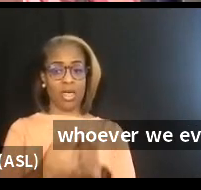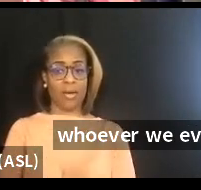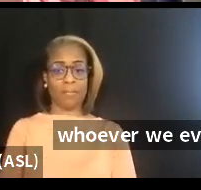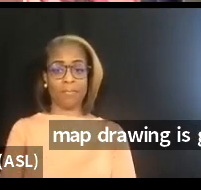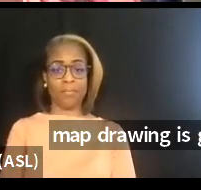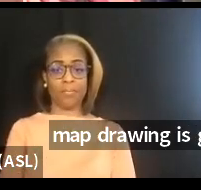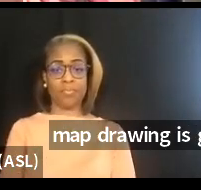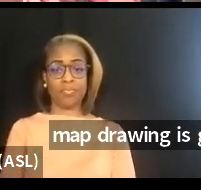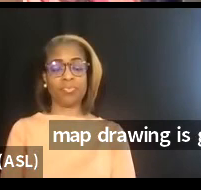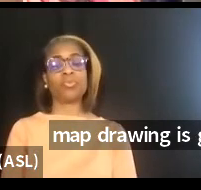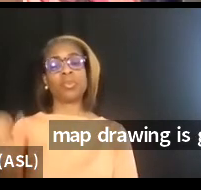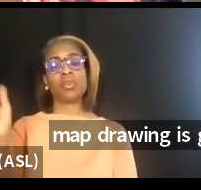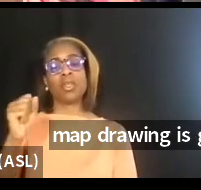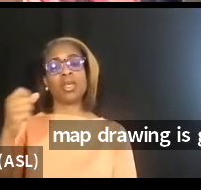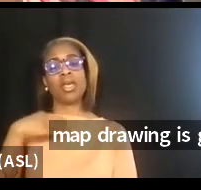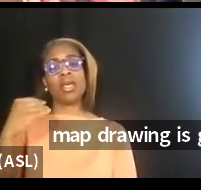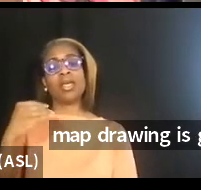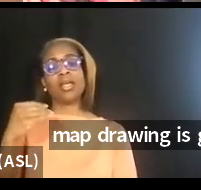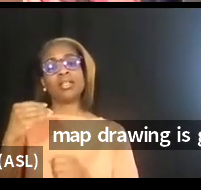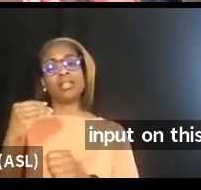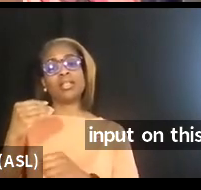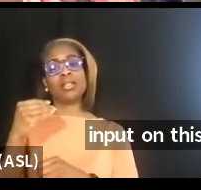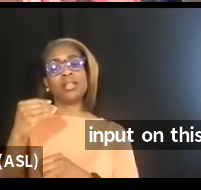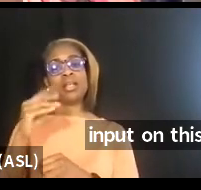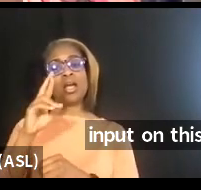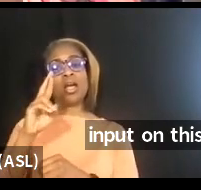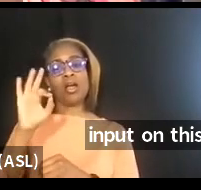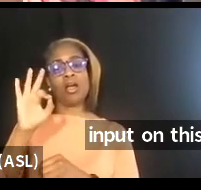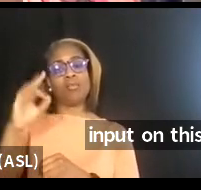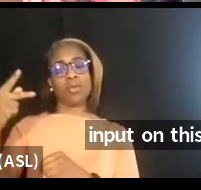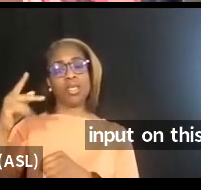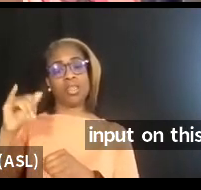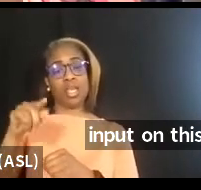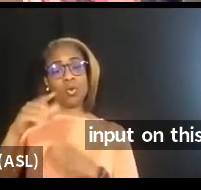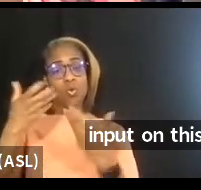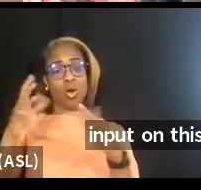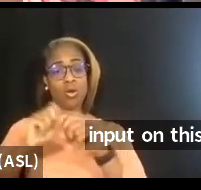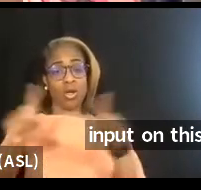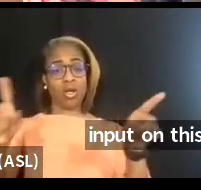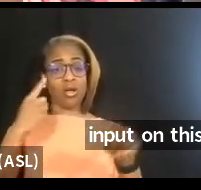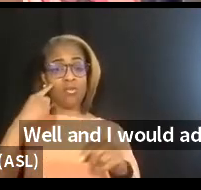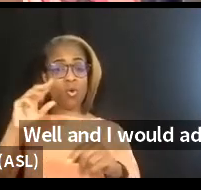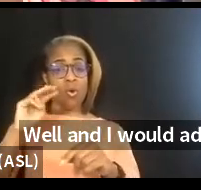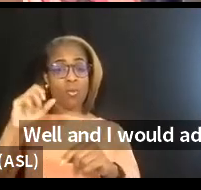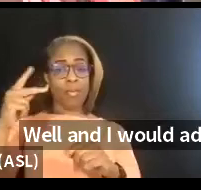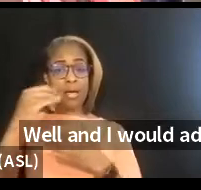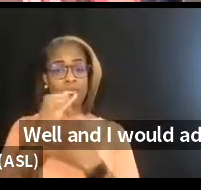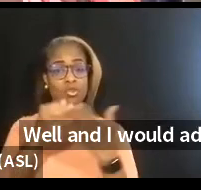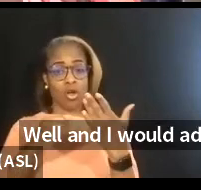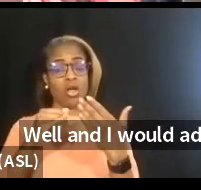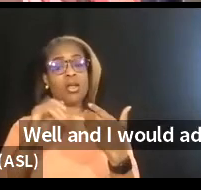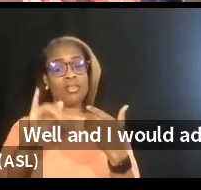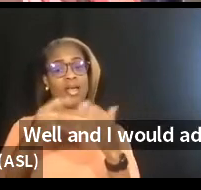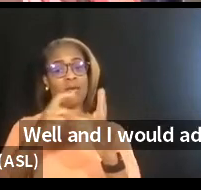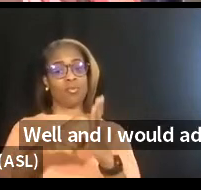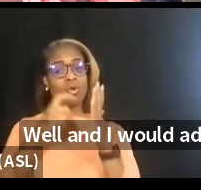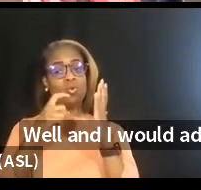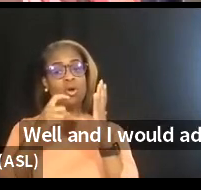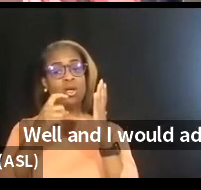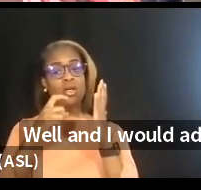Yes. Well, and I would add that the RFP that you all put out for map drawing explicitly requires